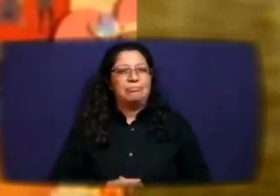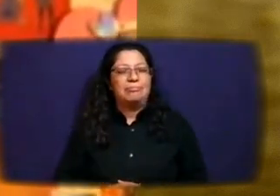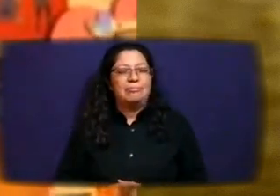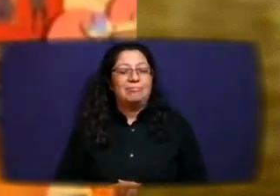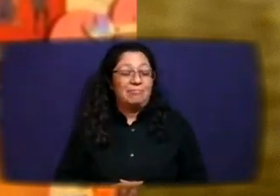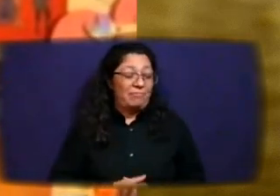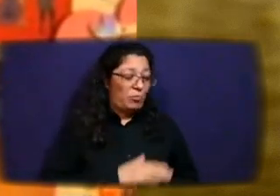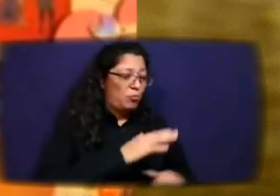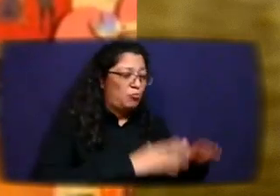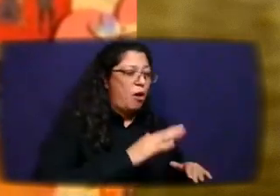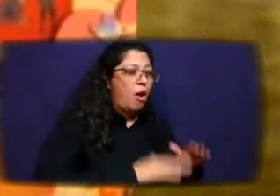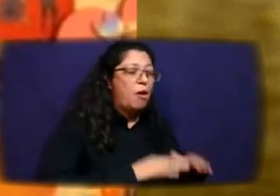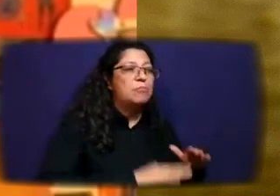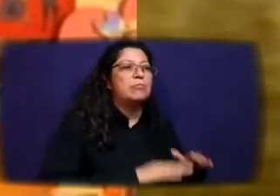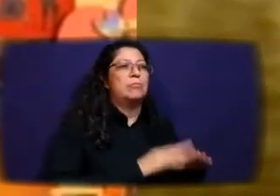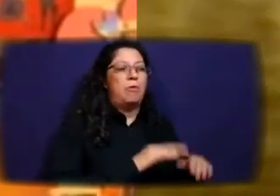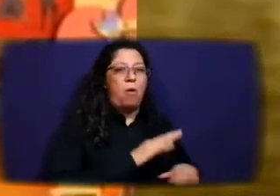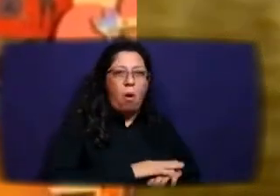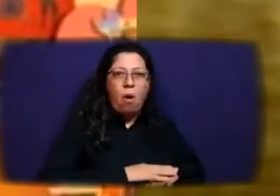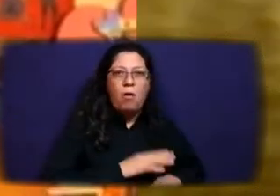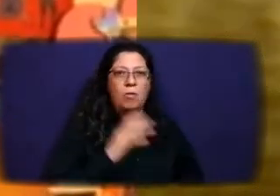Drums play on the radio.